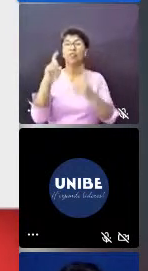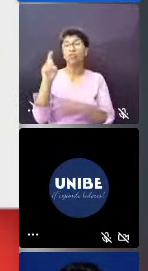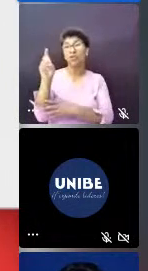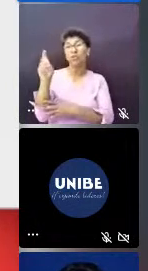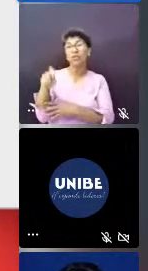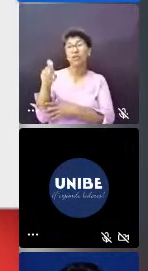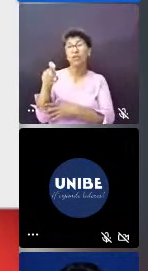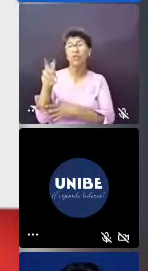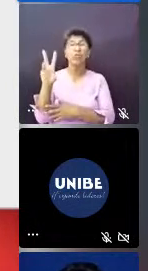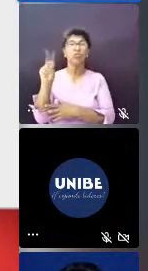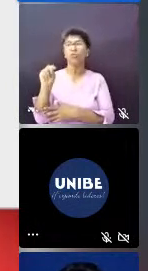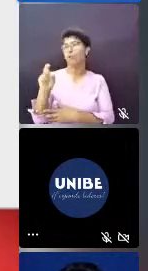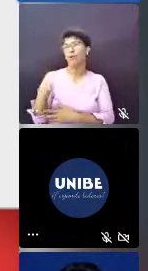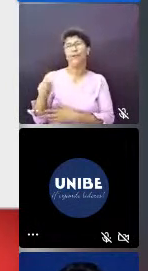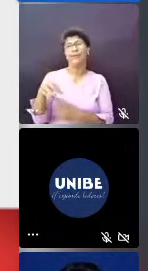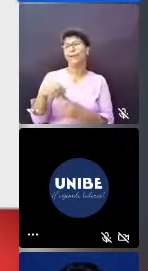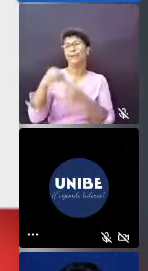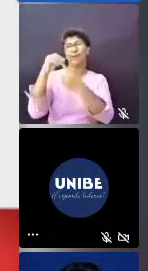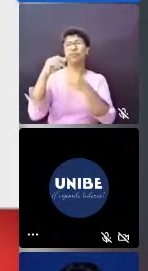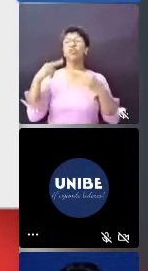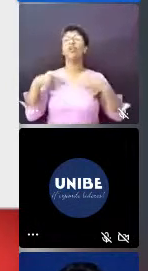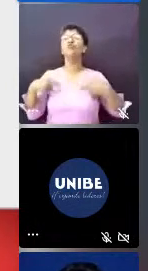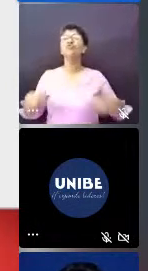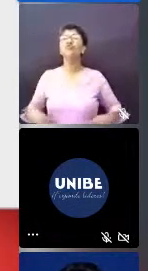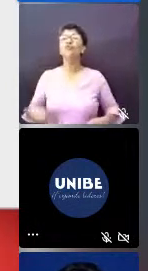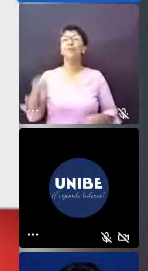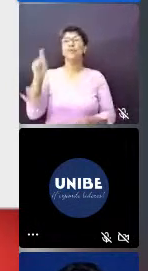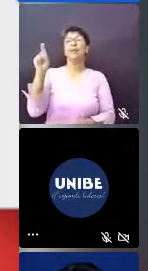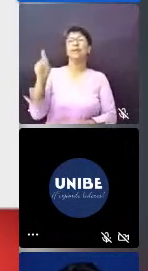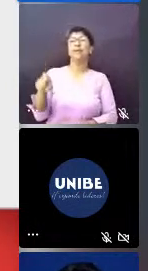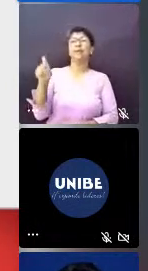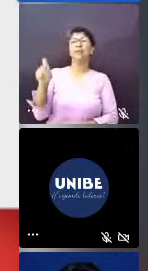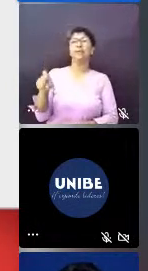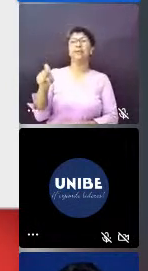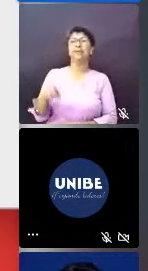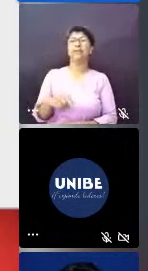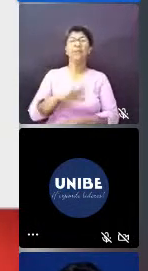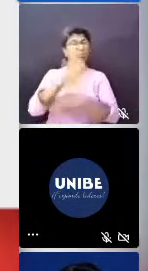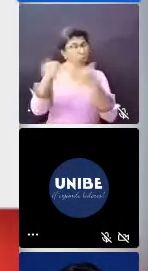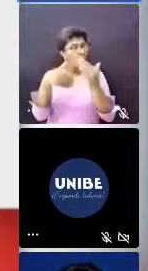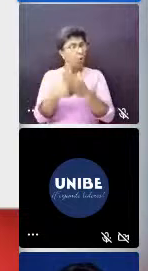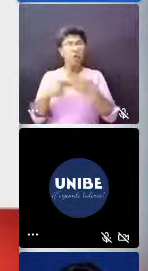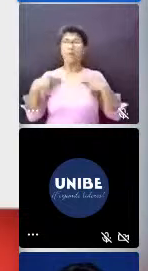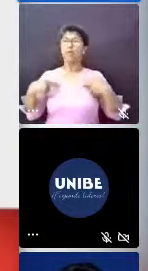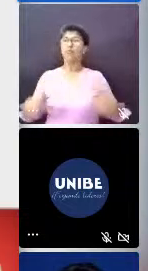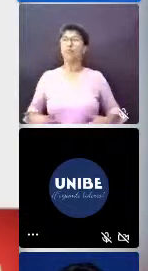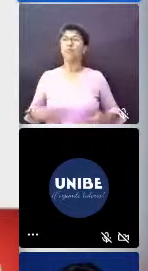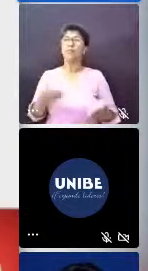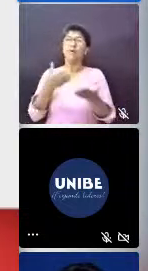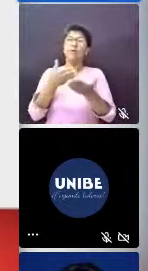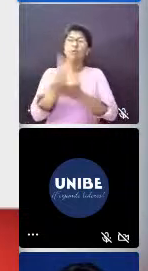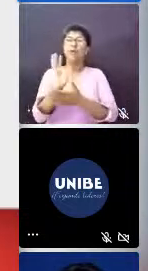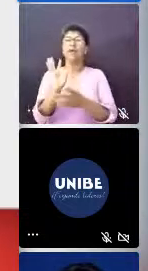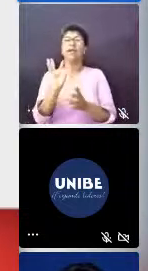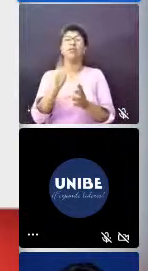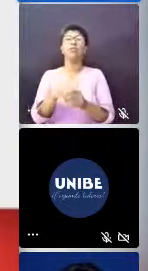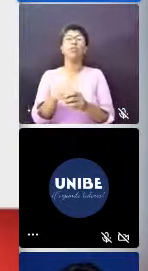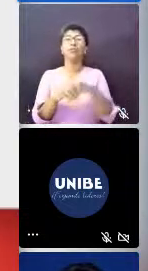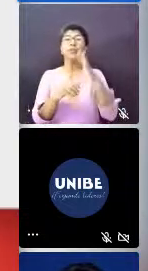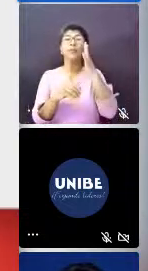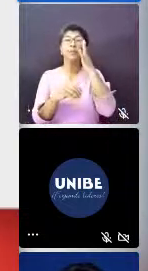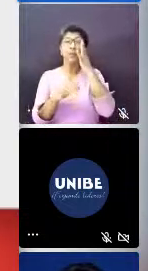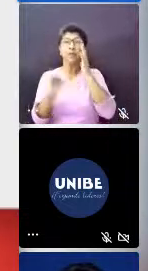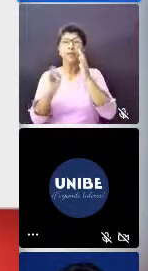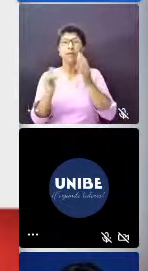are not so special after all, they're just human needs, and that it's all about human rights and inclusion. I've also